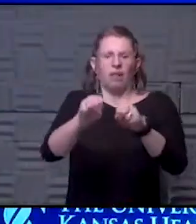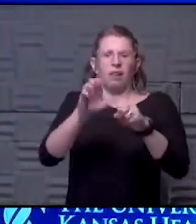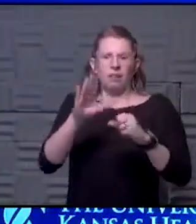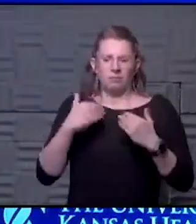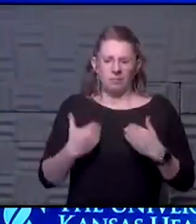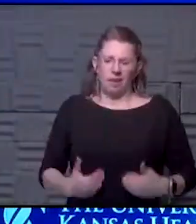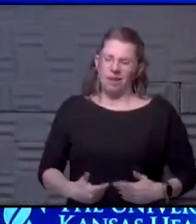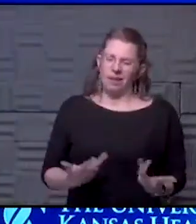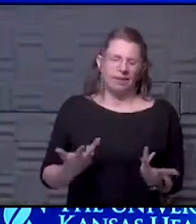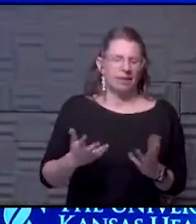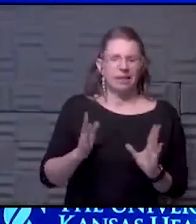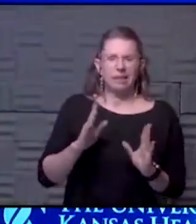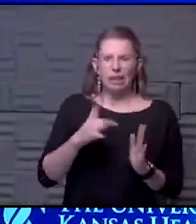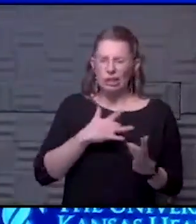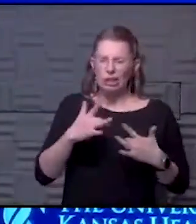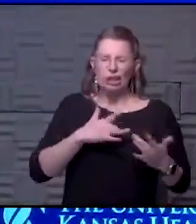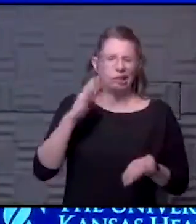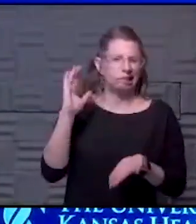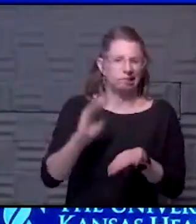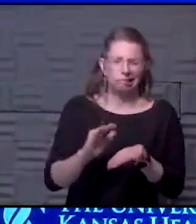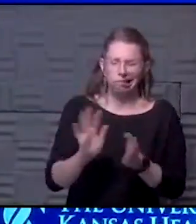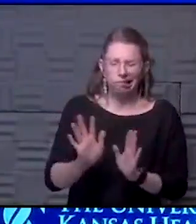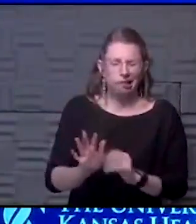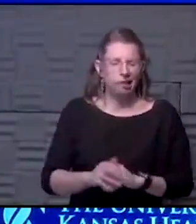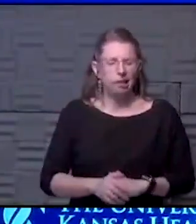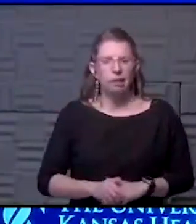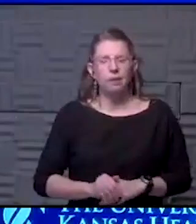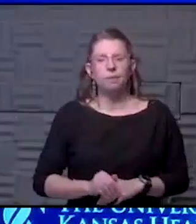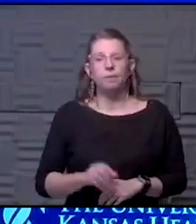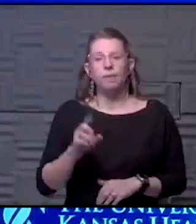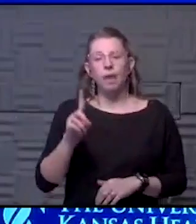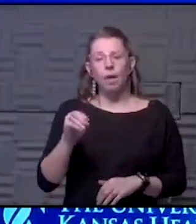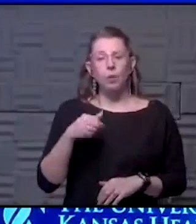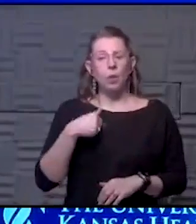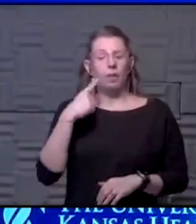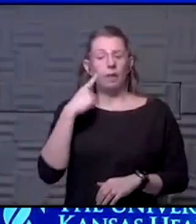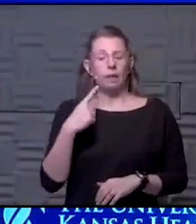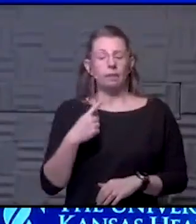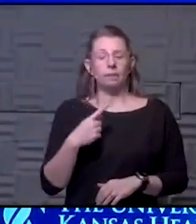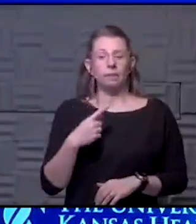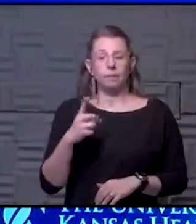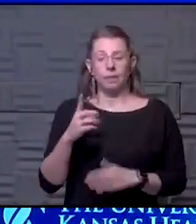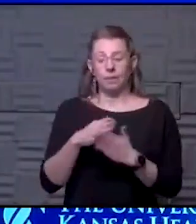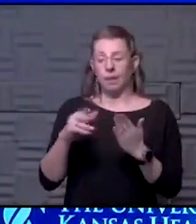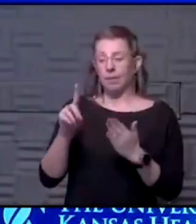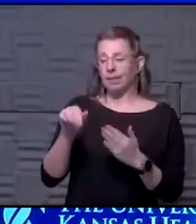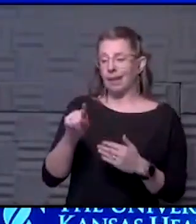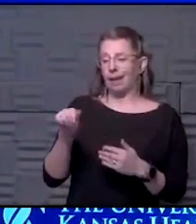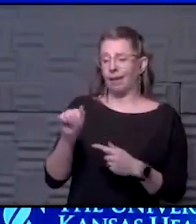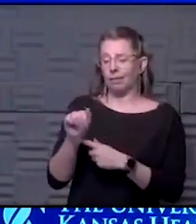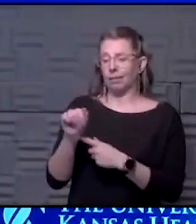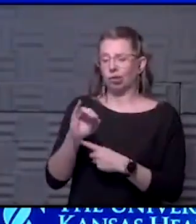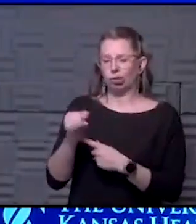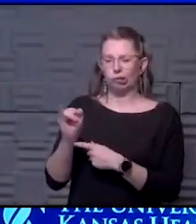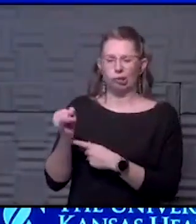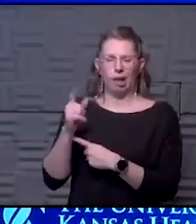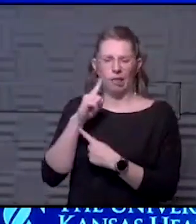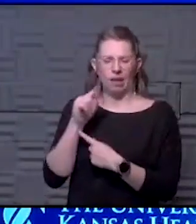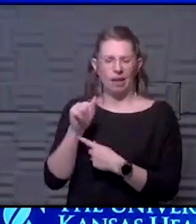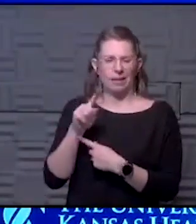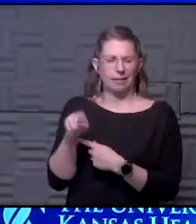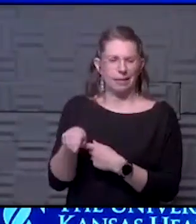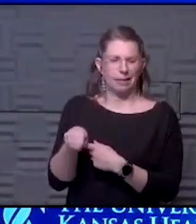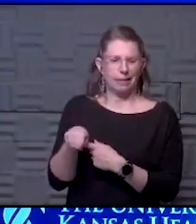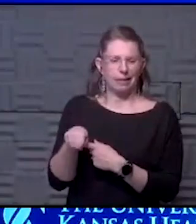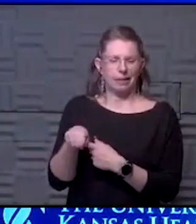there's less cause to be concerned about that. I do think that, first of all, there's some data that came out, and I don't remember if it was J&J. I thought it was AstraZeneca